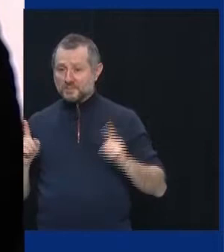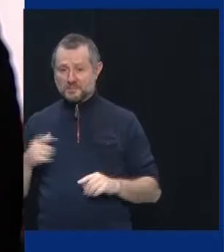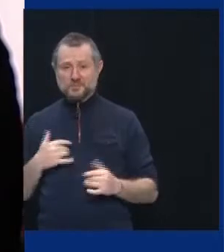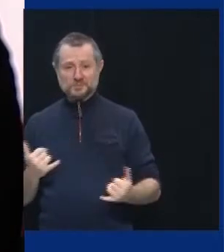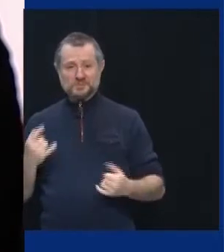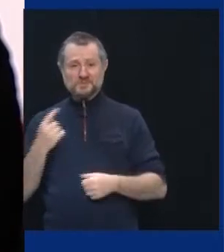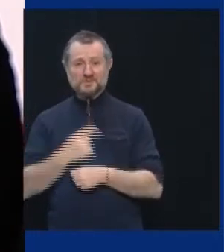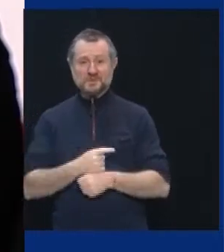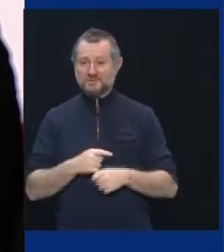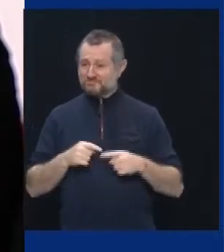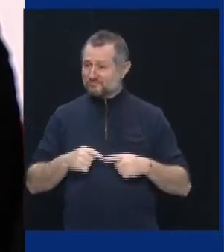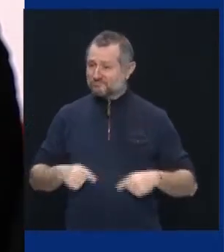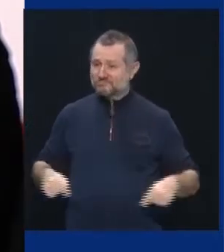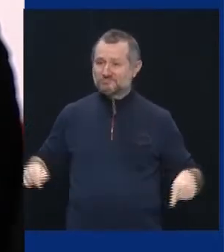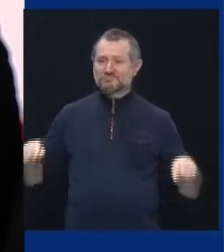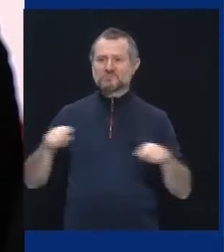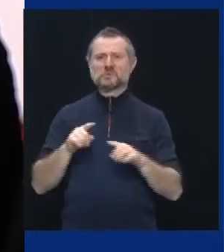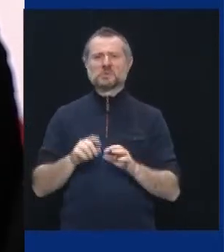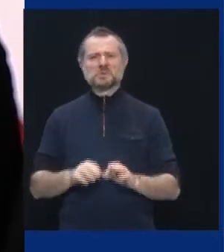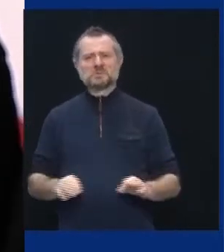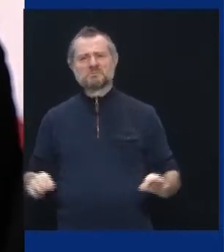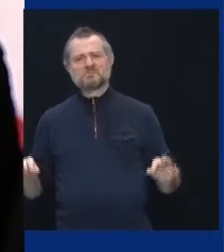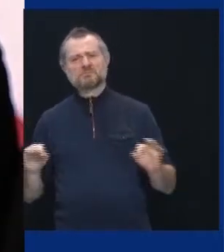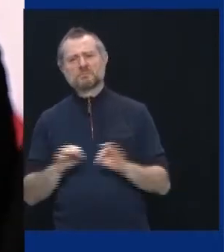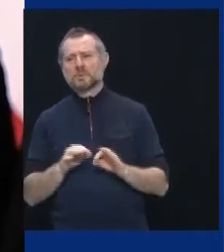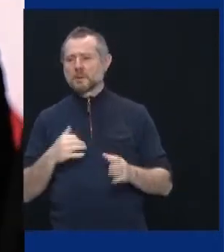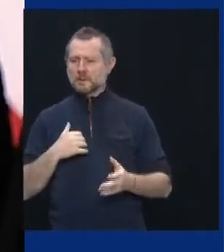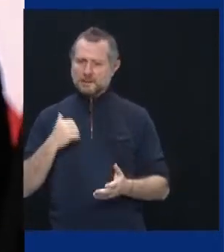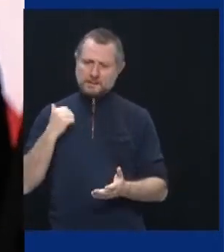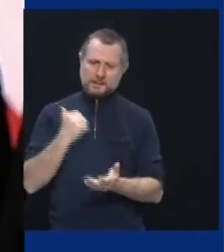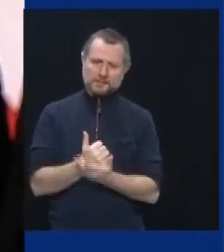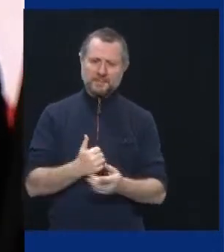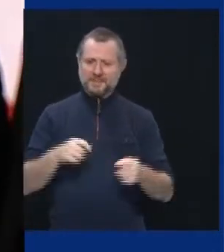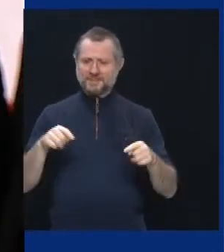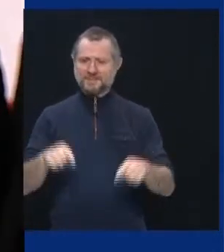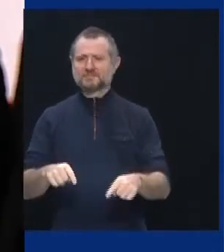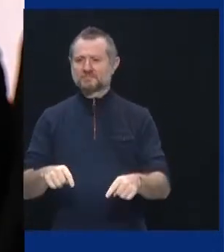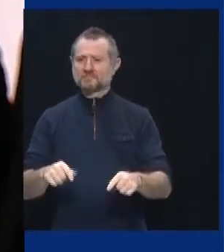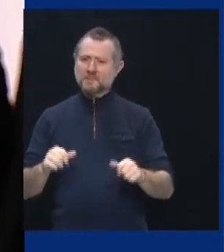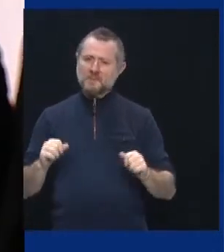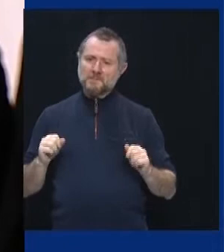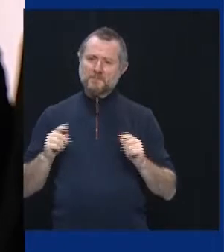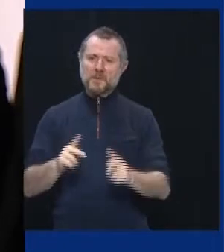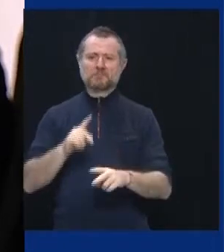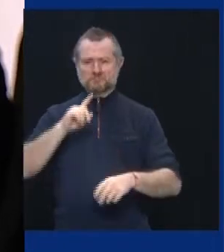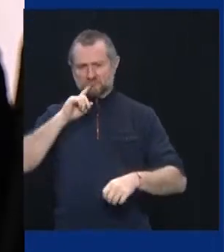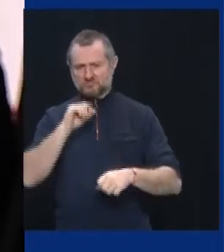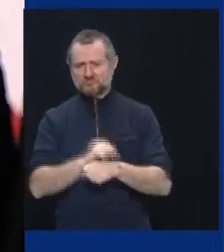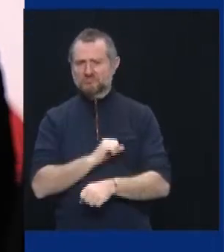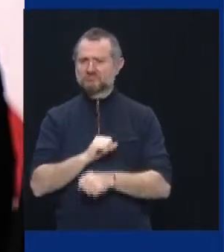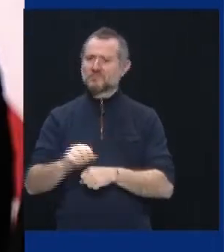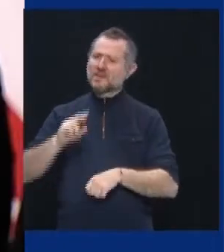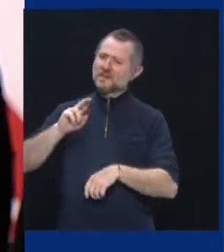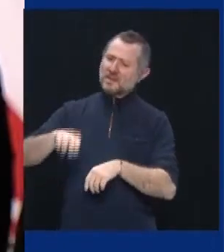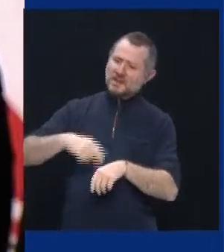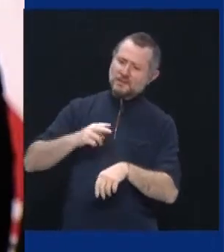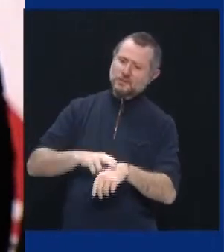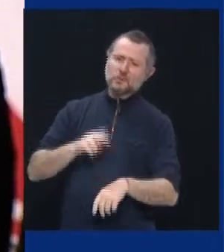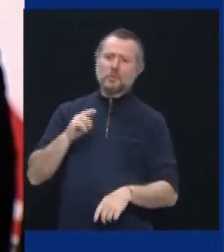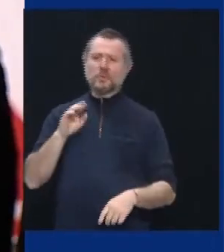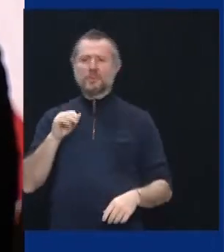been to produce this opportunity for the National Urban League to return to